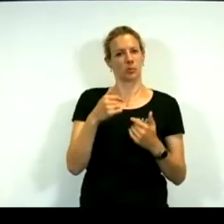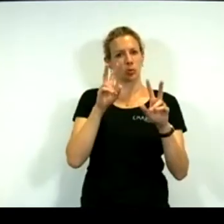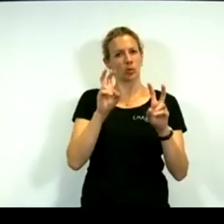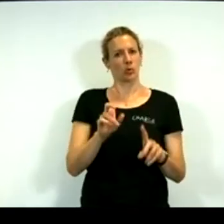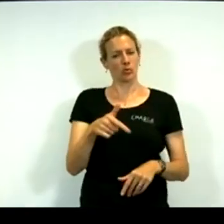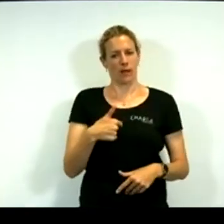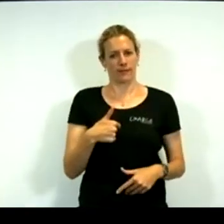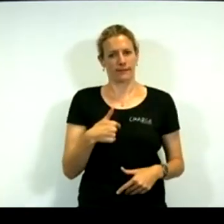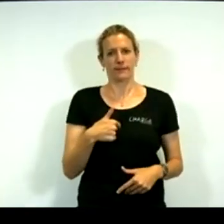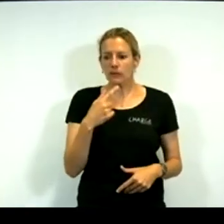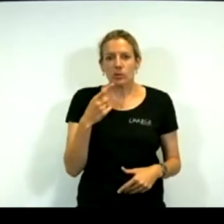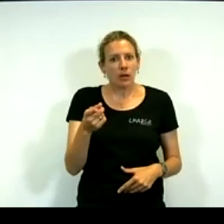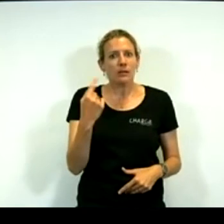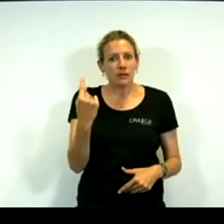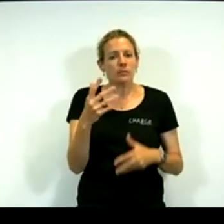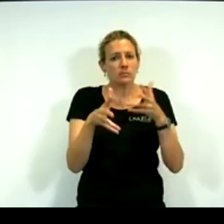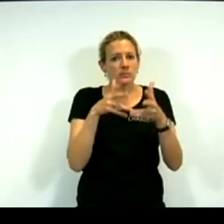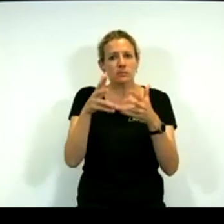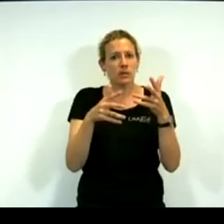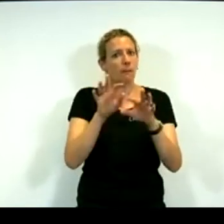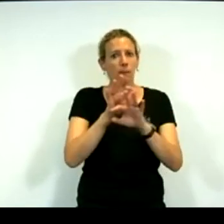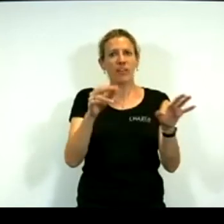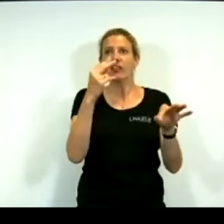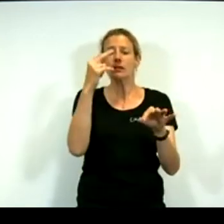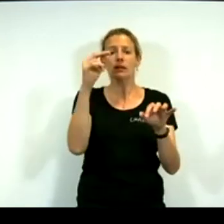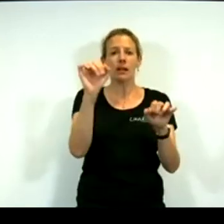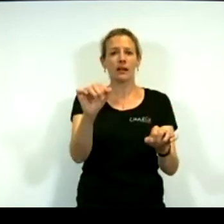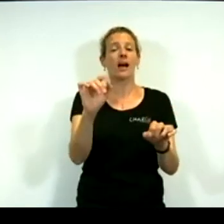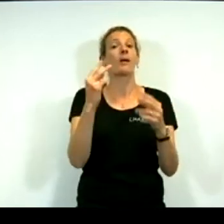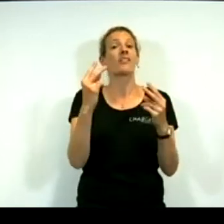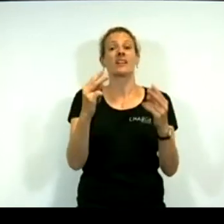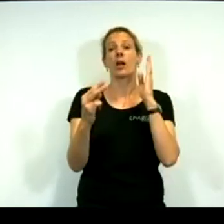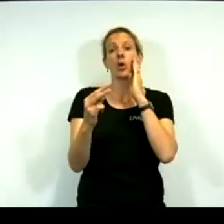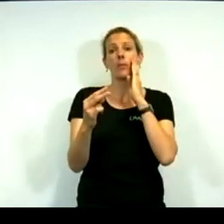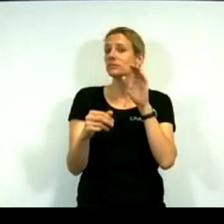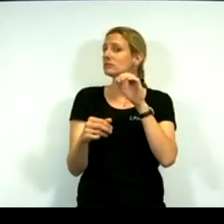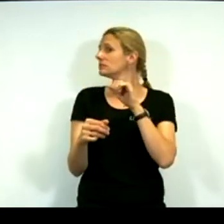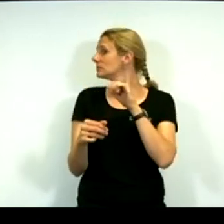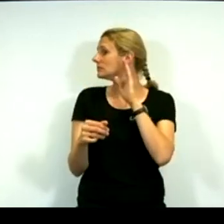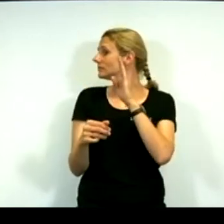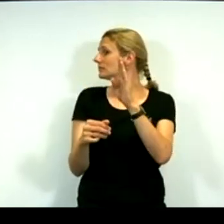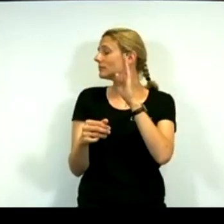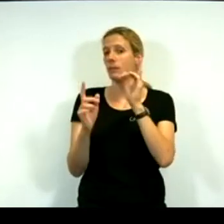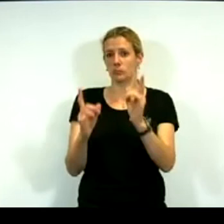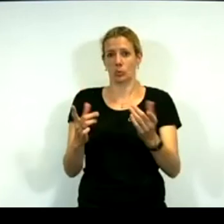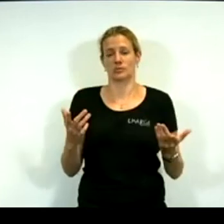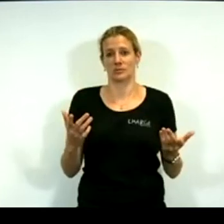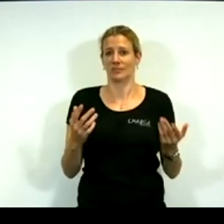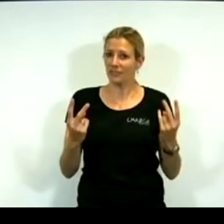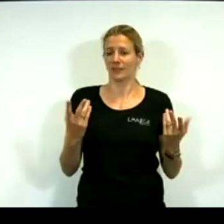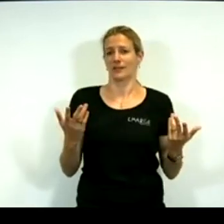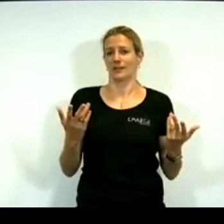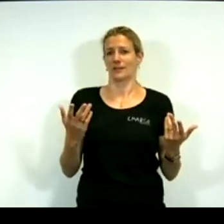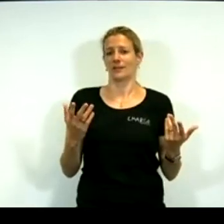almost perfectly, as long as you allow her to turn her head right over and just use the left side of her left